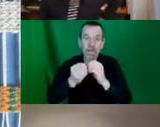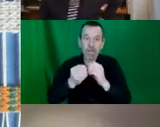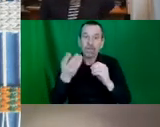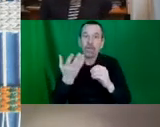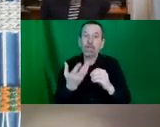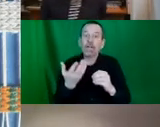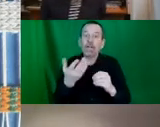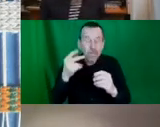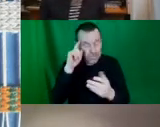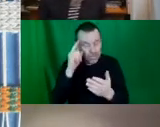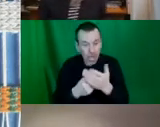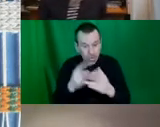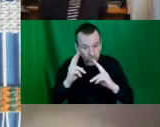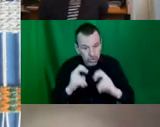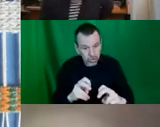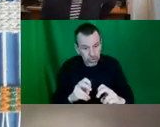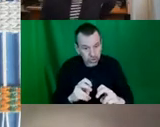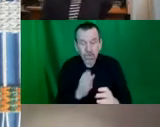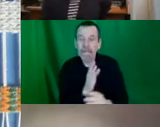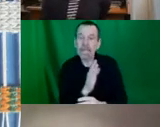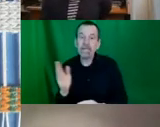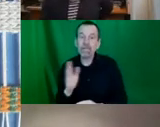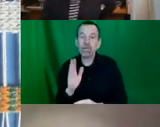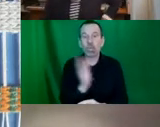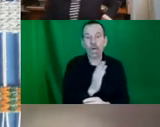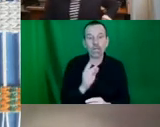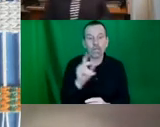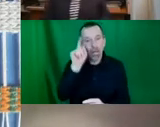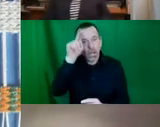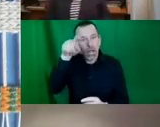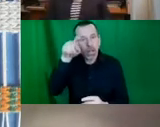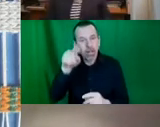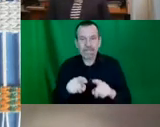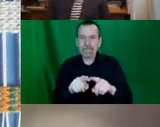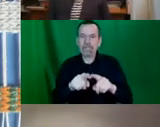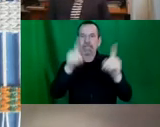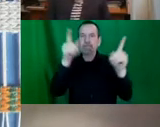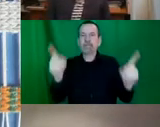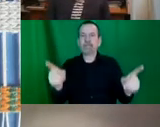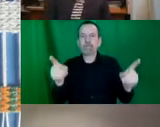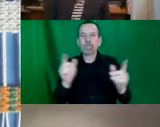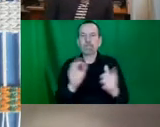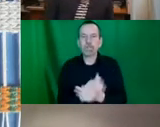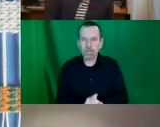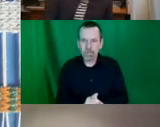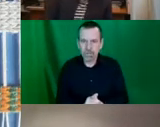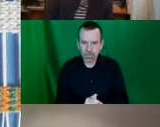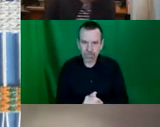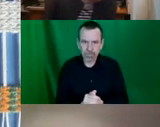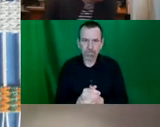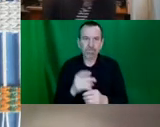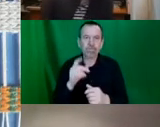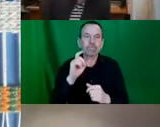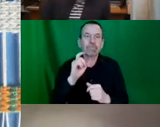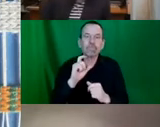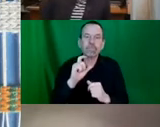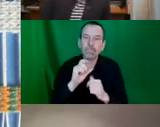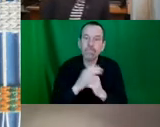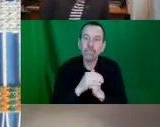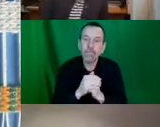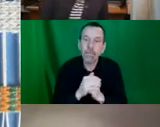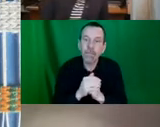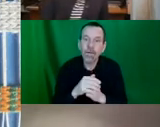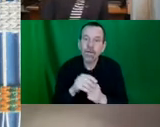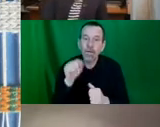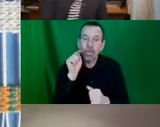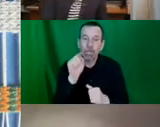Western collections. With Heather's guidance, we completed the assessment form developed at St. Catherine's Monastery by Nicholas Pickwood. This